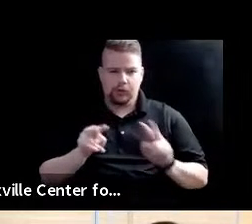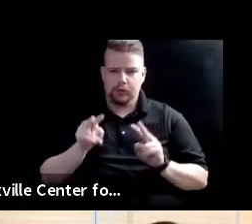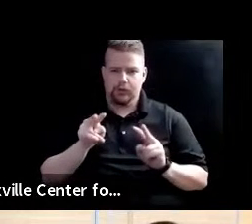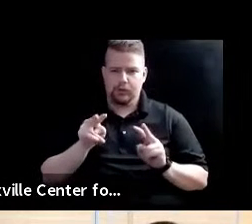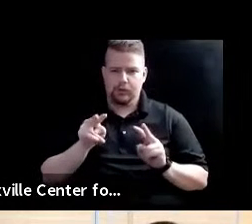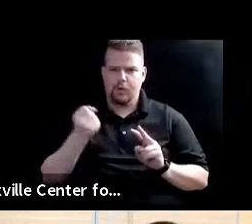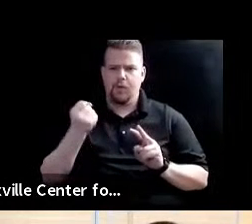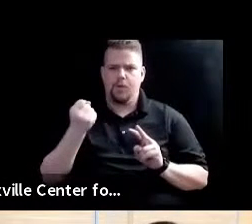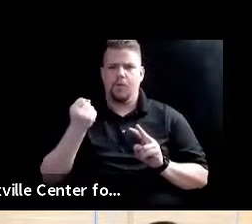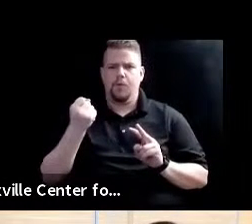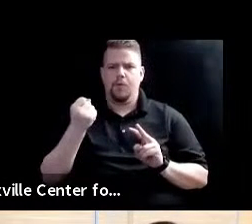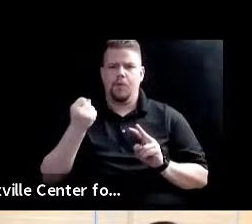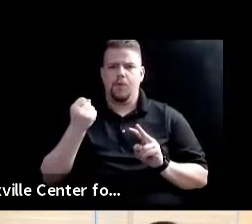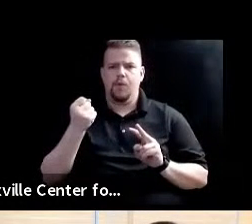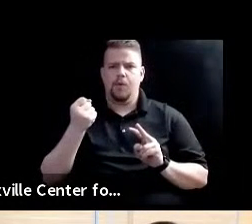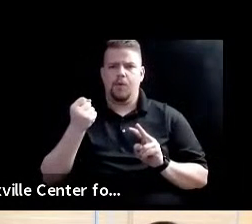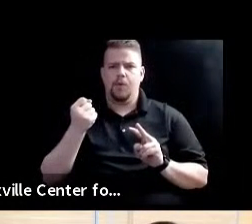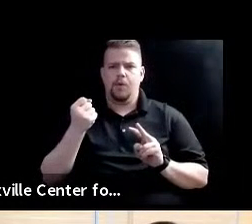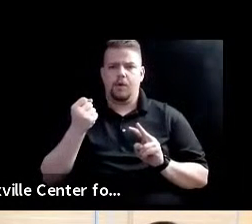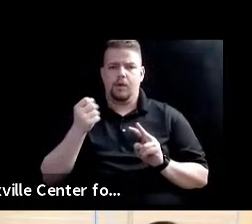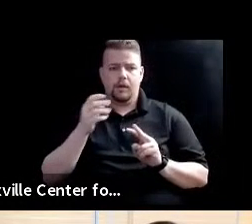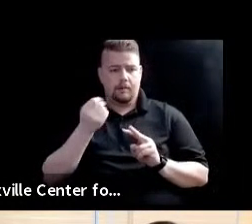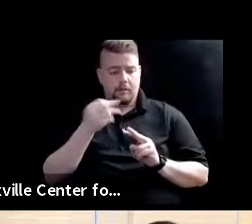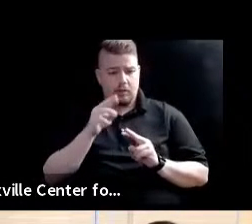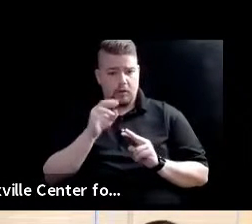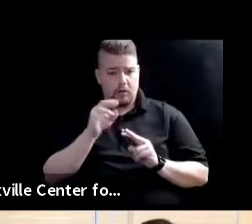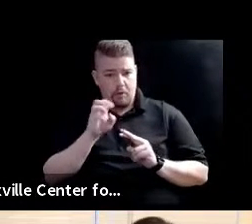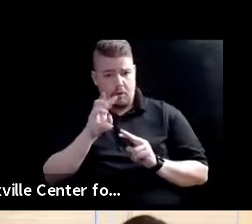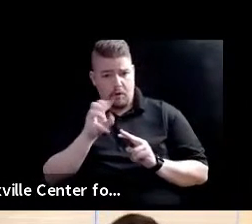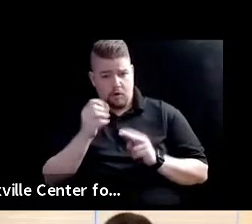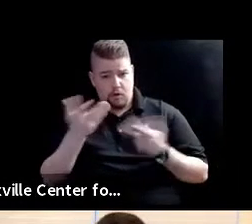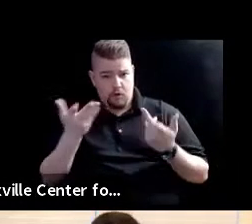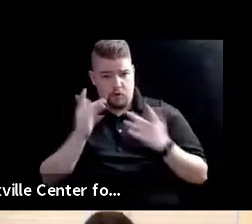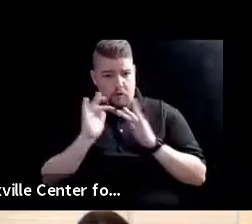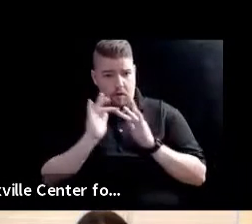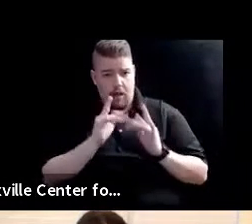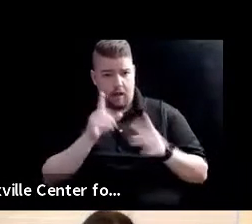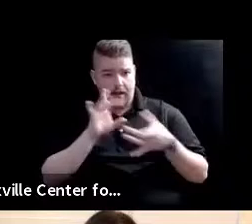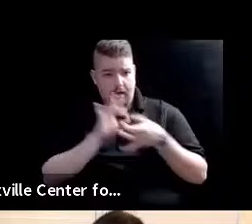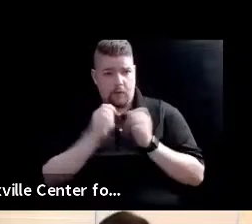Hold on. He should be in. Mr. Burleson, are you on the line?